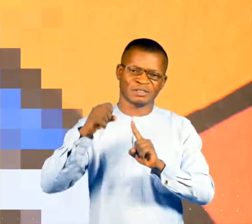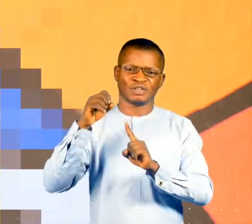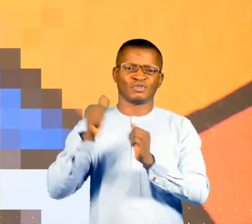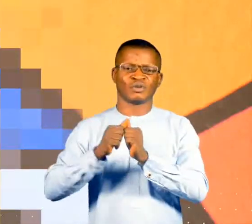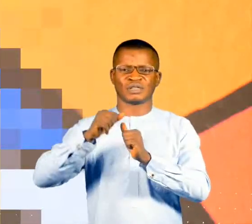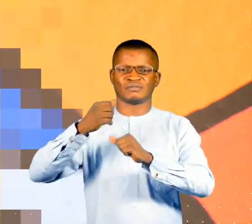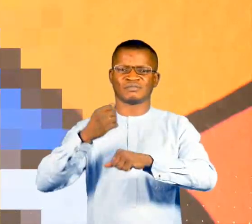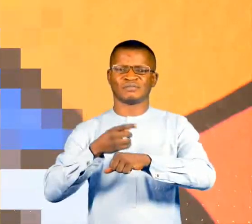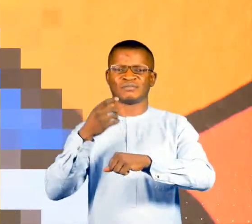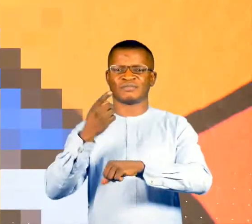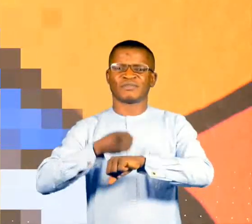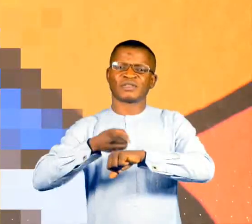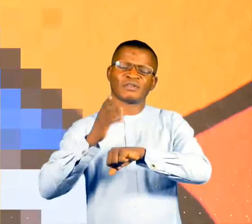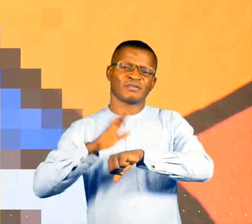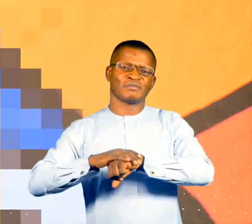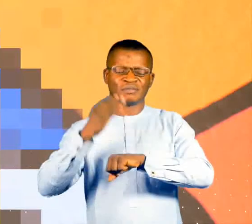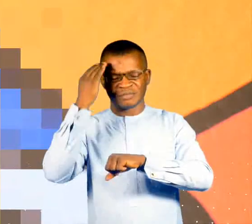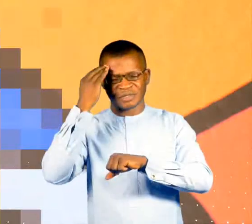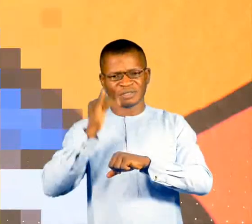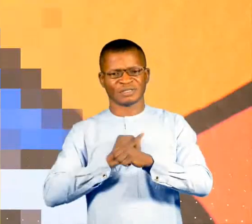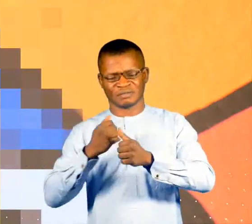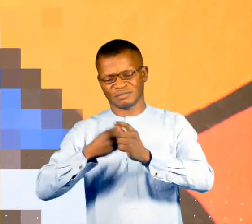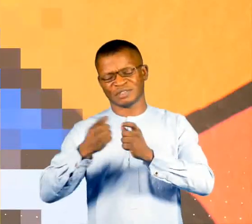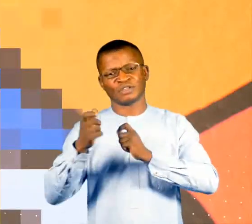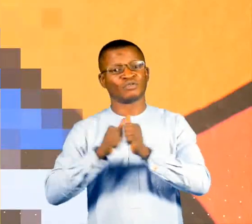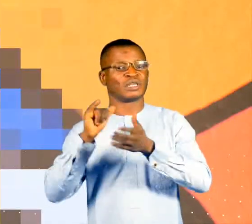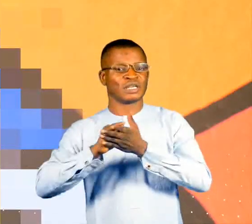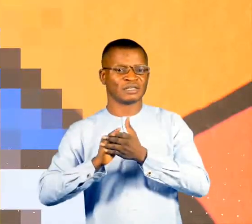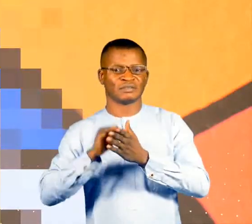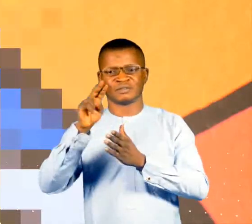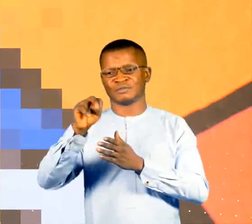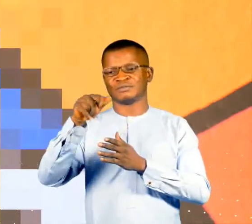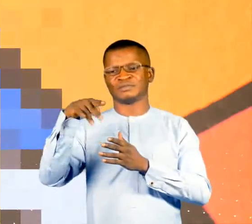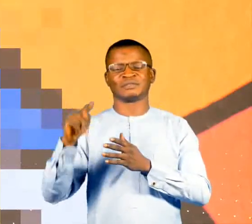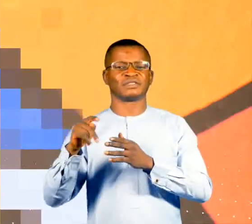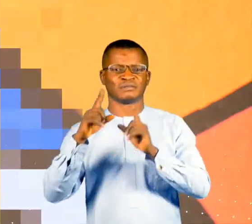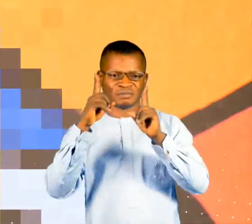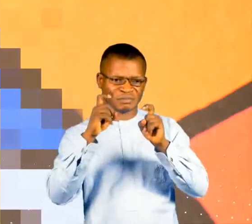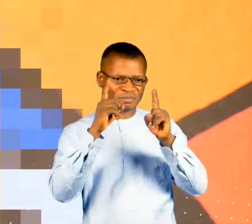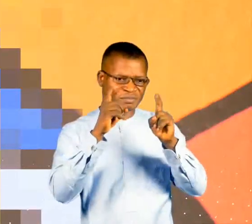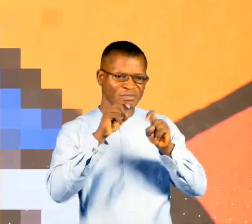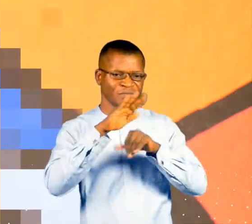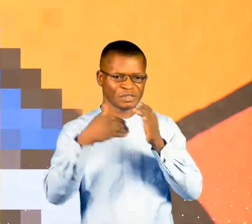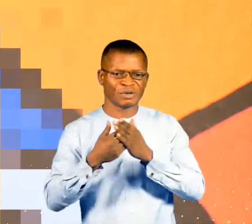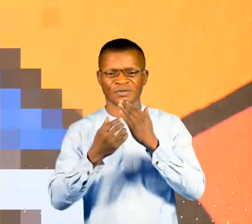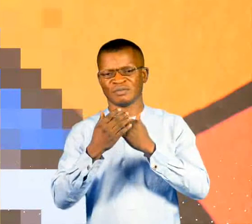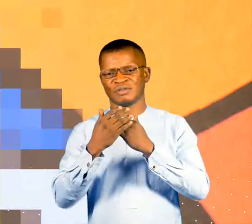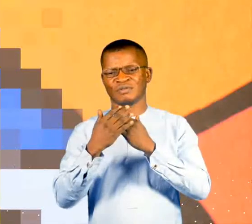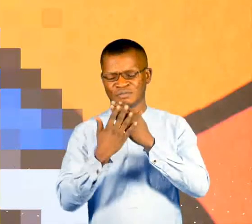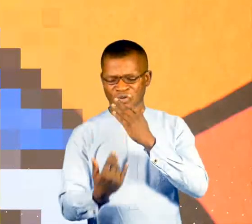My ear, nose. Then she hit me more than my head. I injured. So through that, NAPTIP then